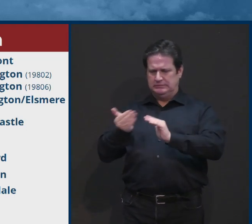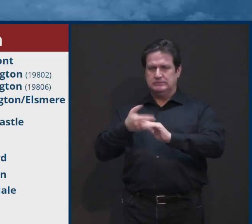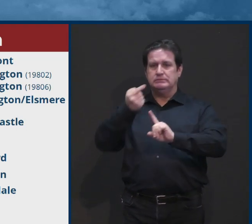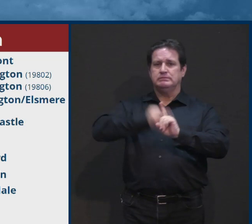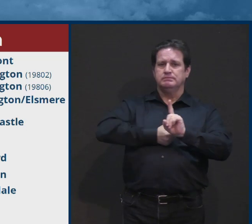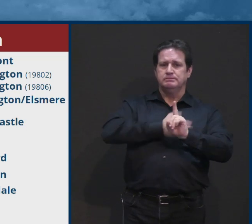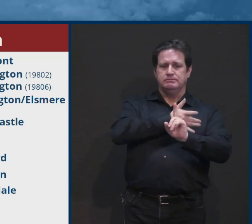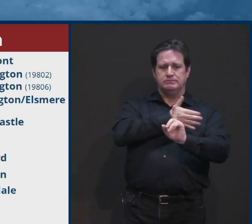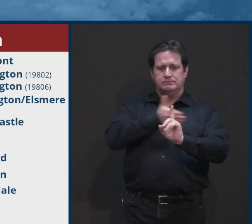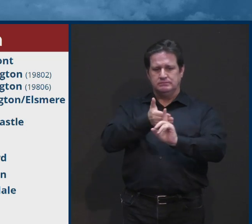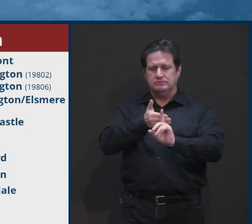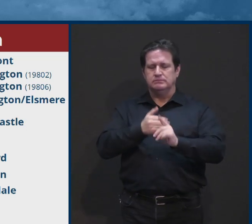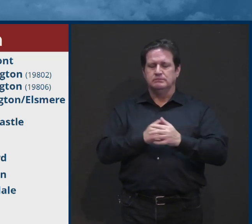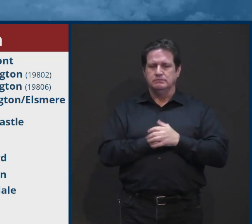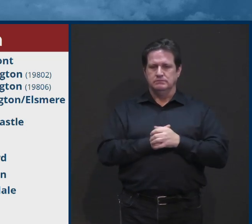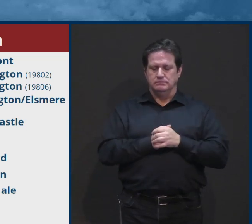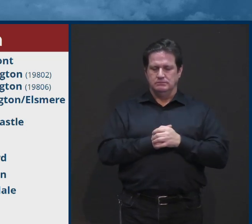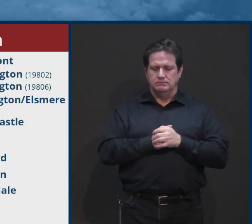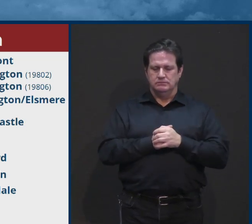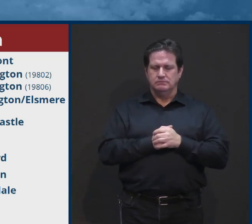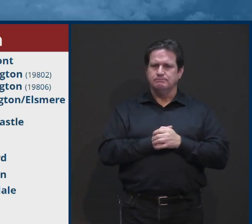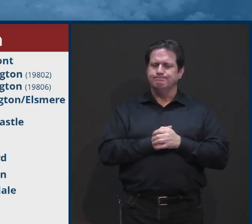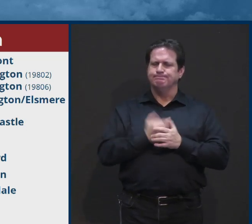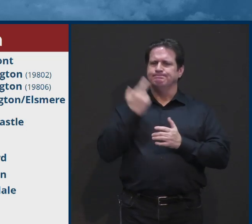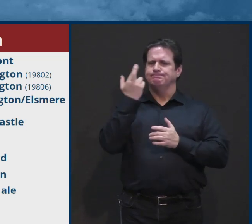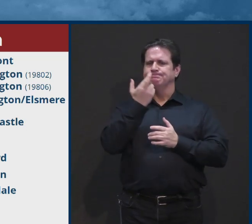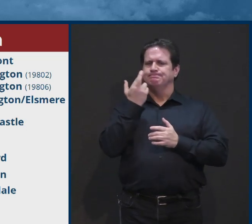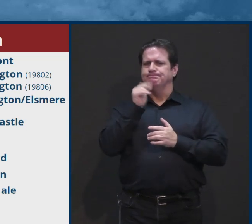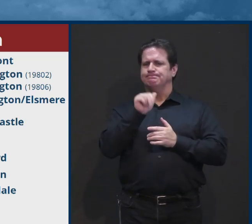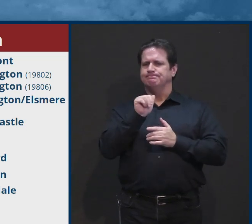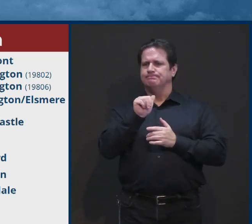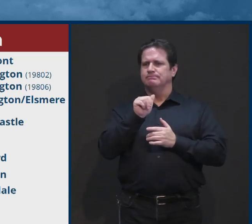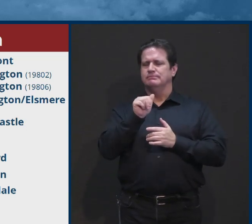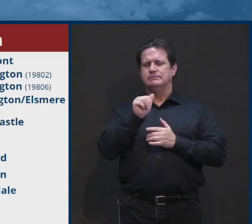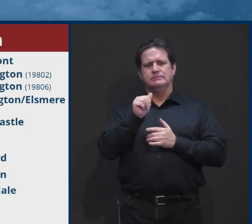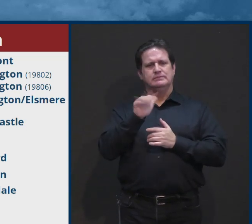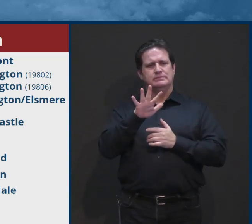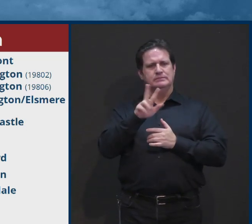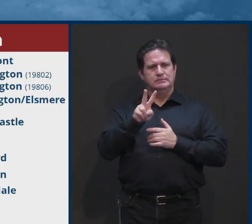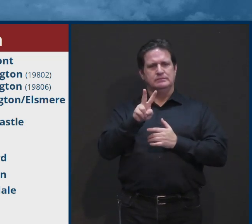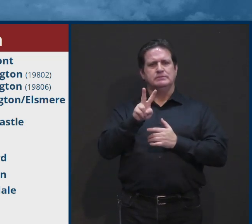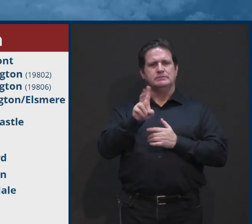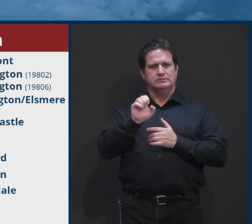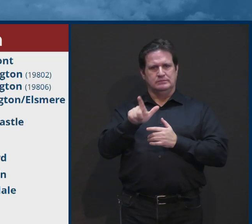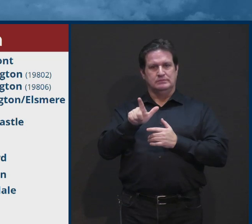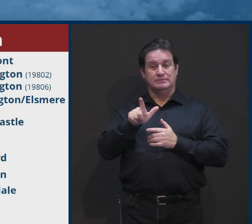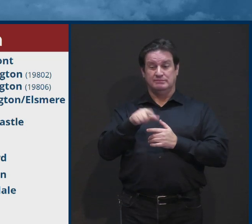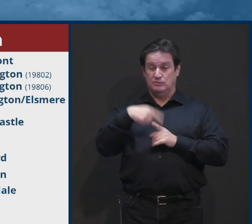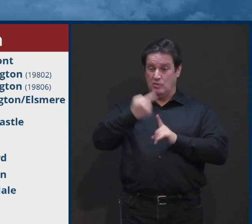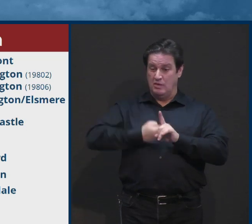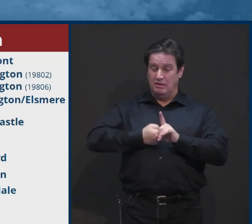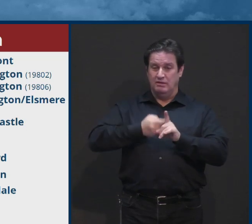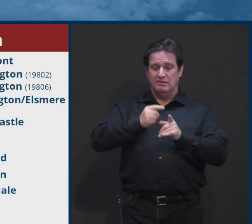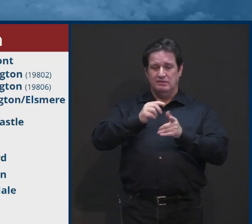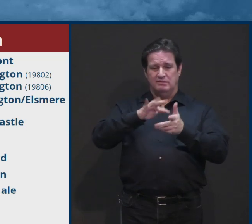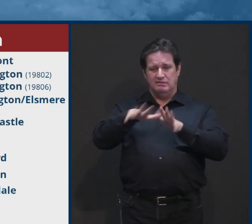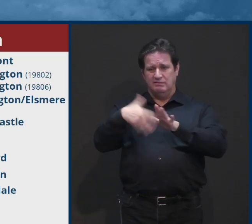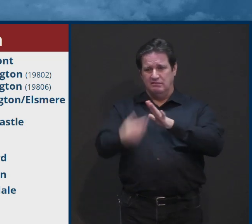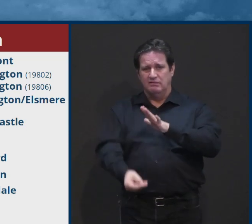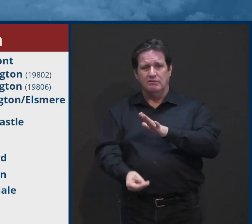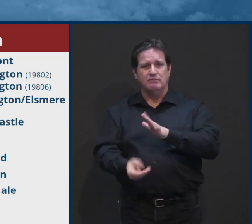month and realized that we have lost 52 Delawareans just in the last